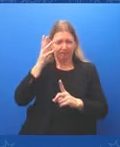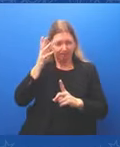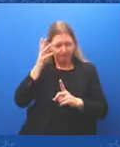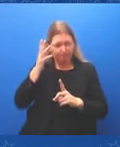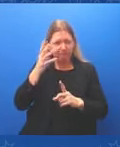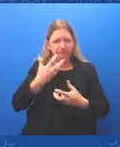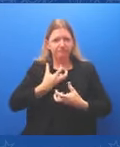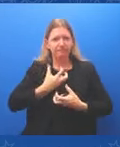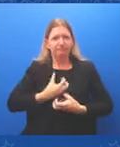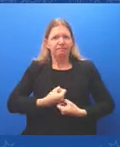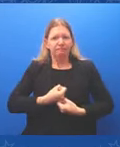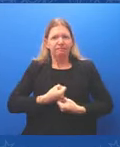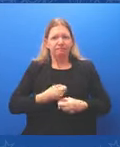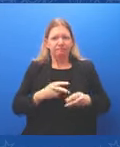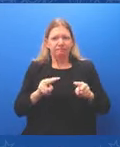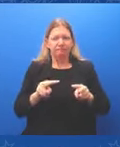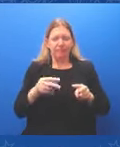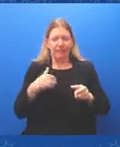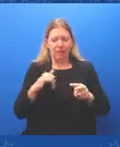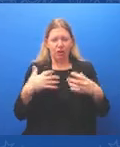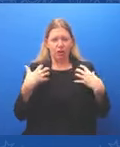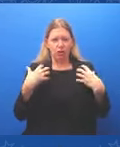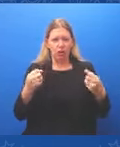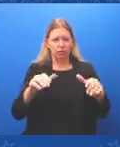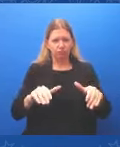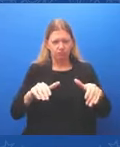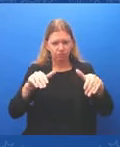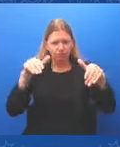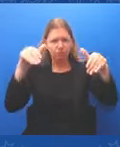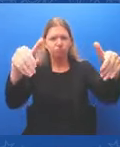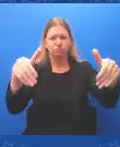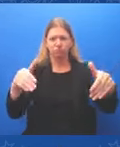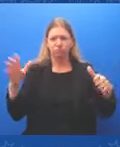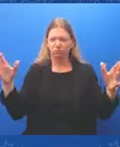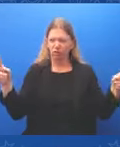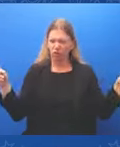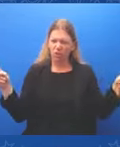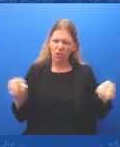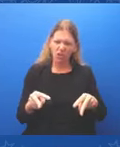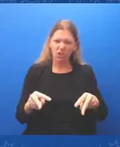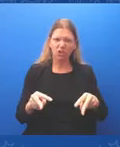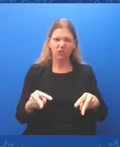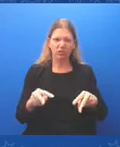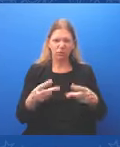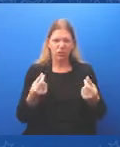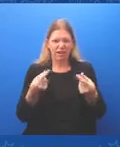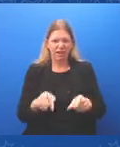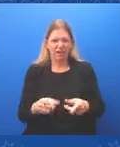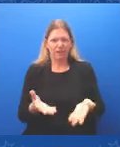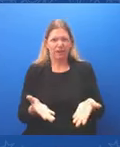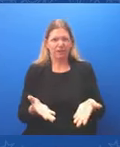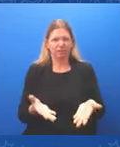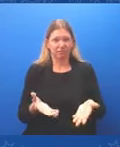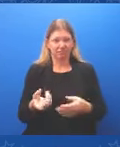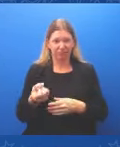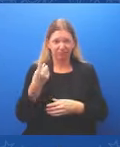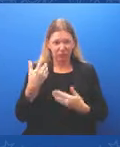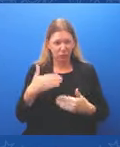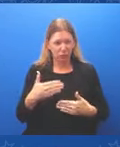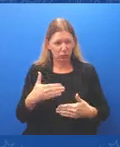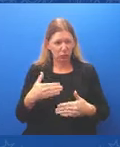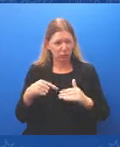Any of you who've lost children, you understand what I'm talking about. It's profound. And she said, let the world see what I've